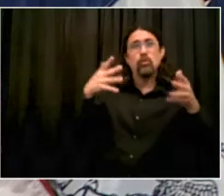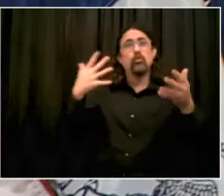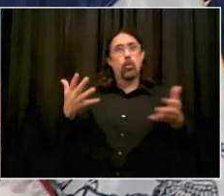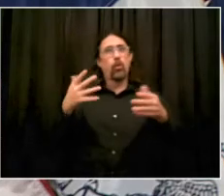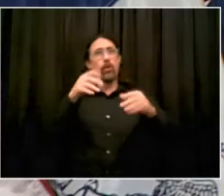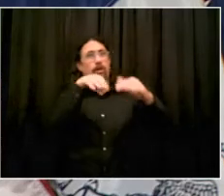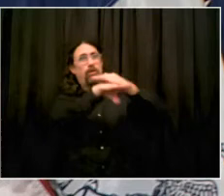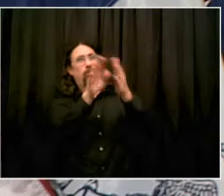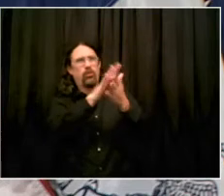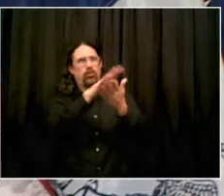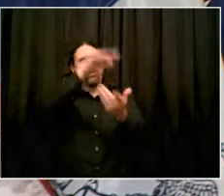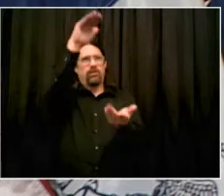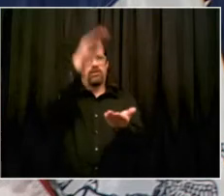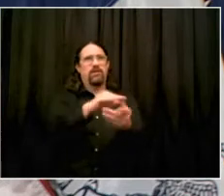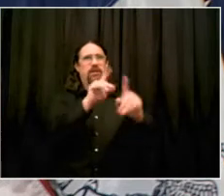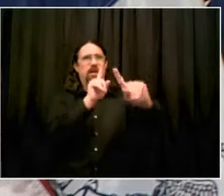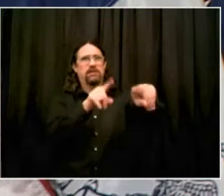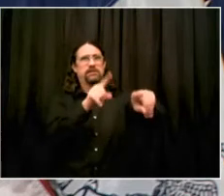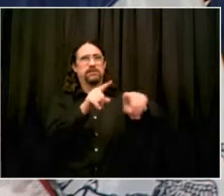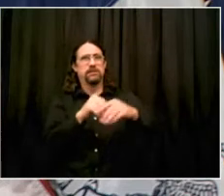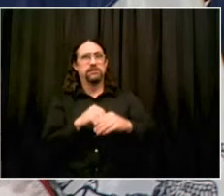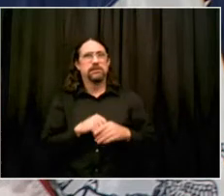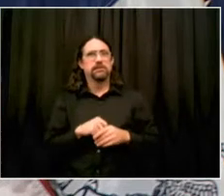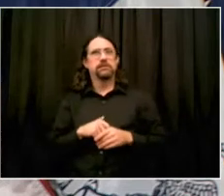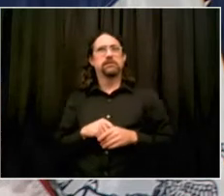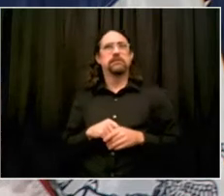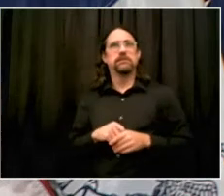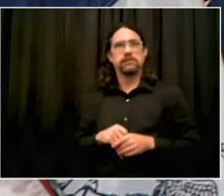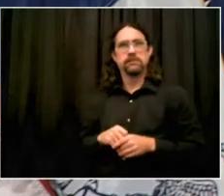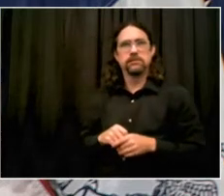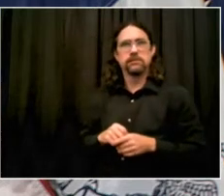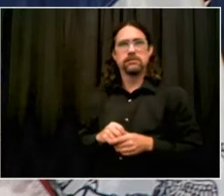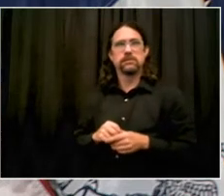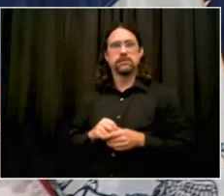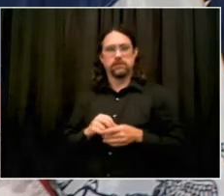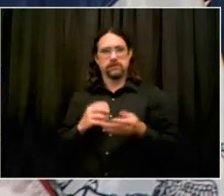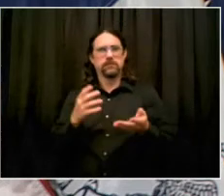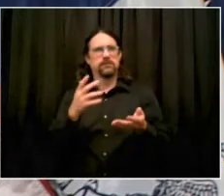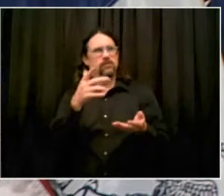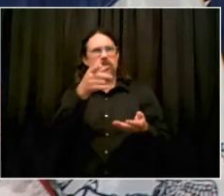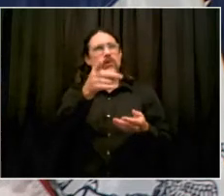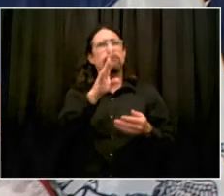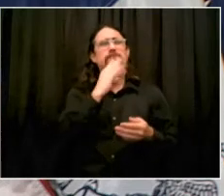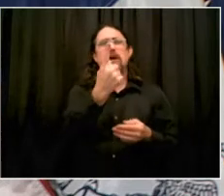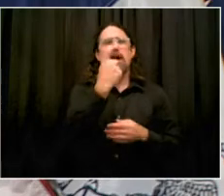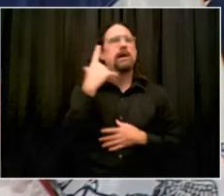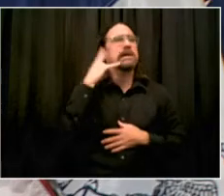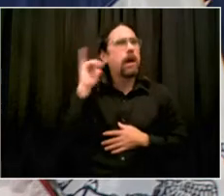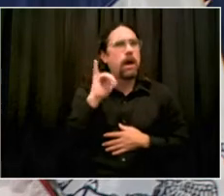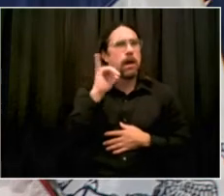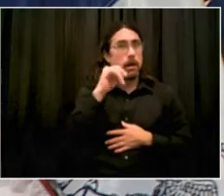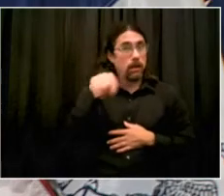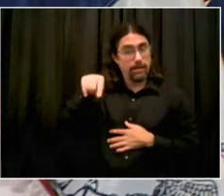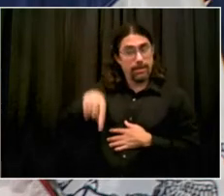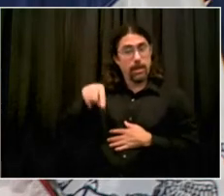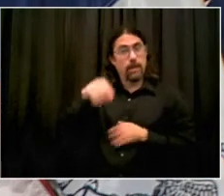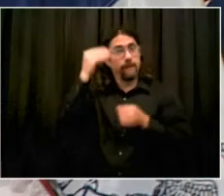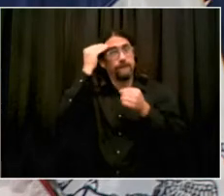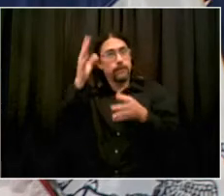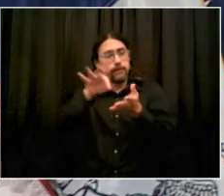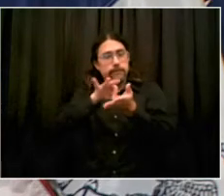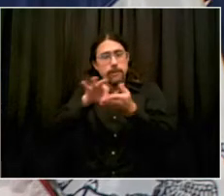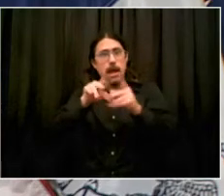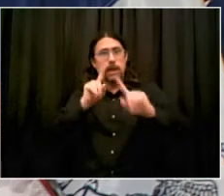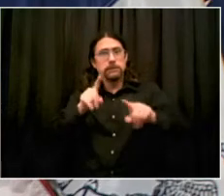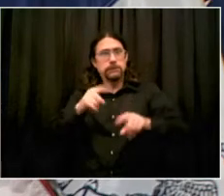am honestly not up to date on the specifics, and if it's something that we have to do today, we'll do it today. But I want to emphasize that we want